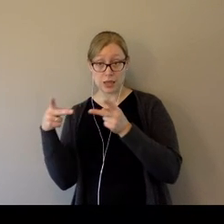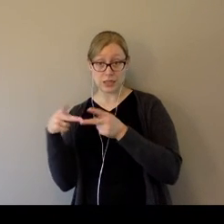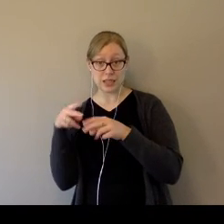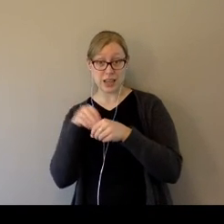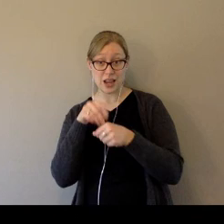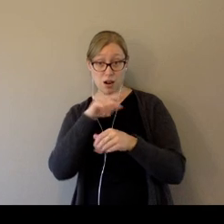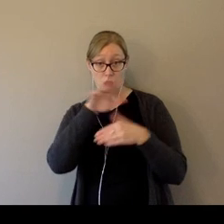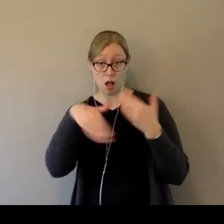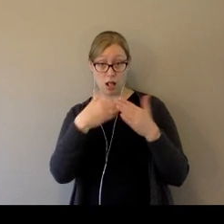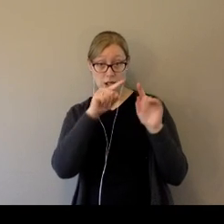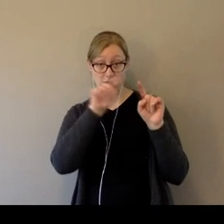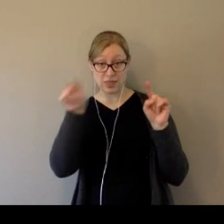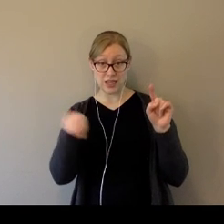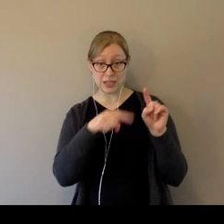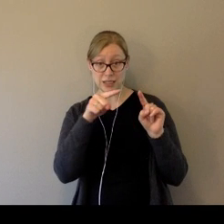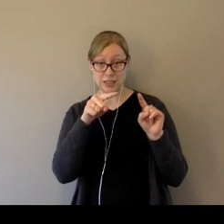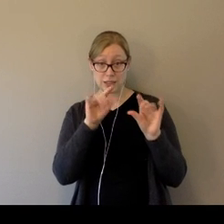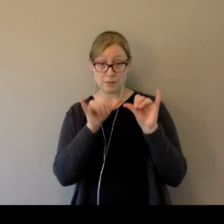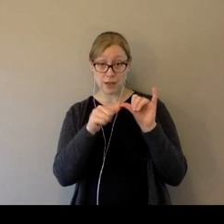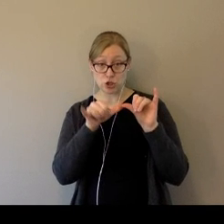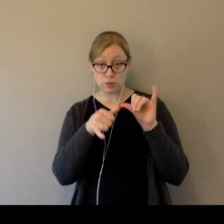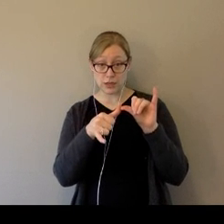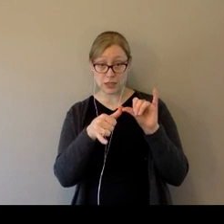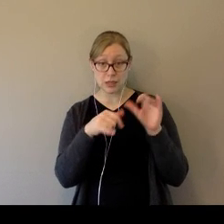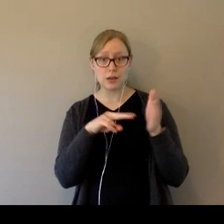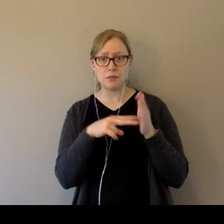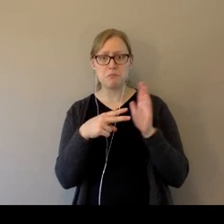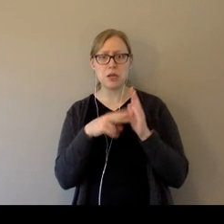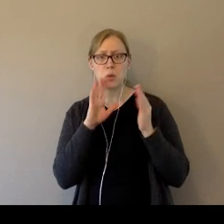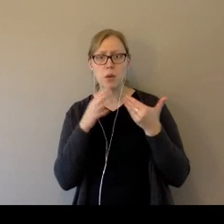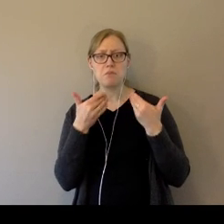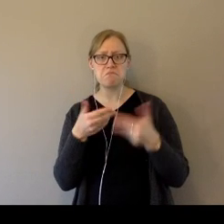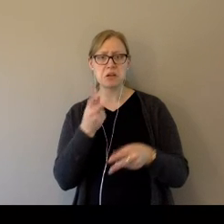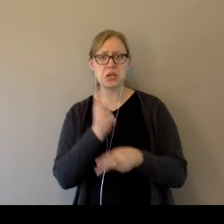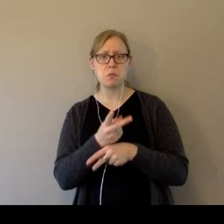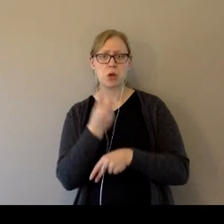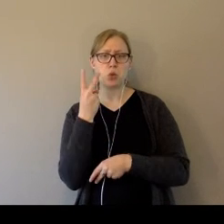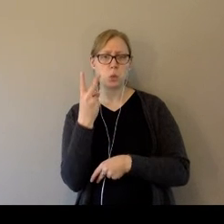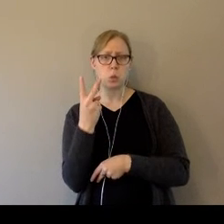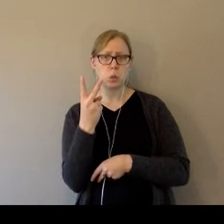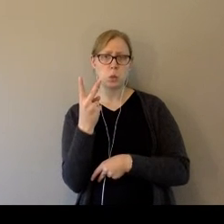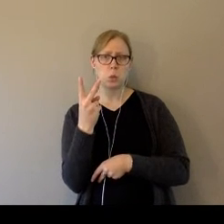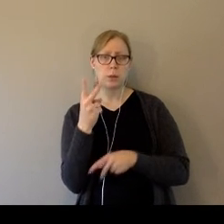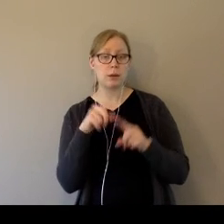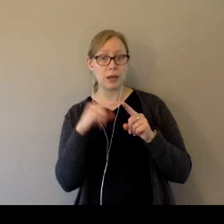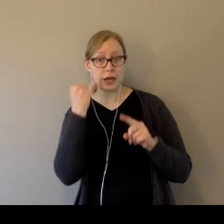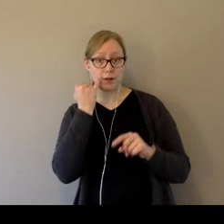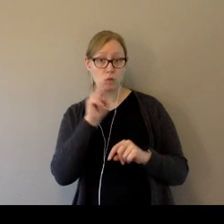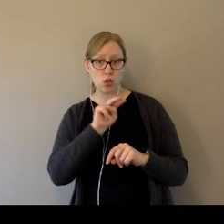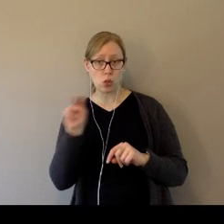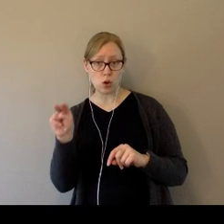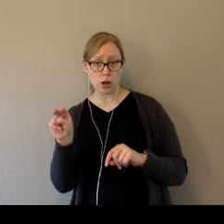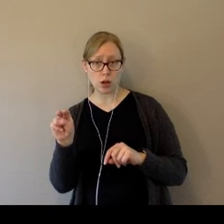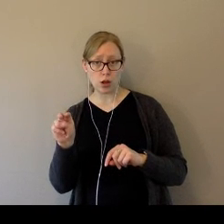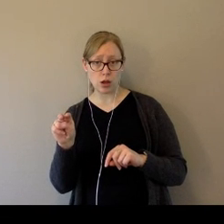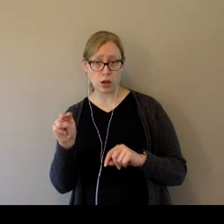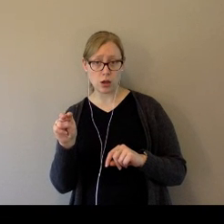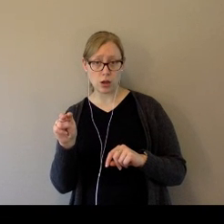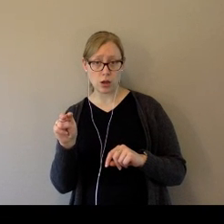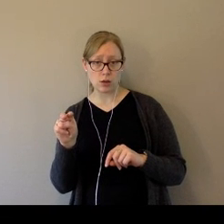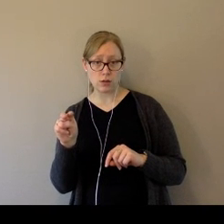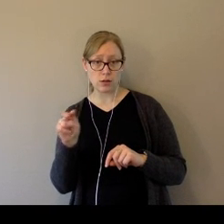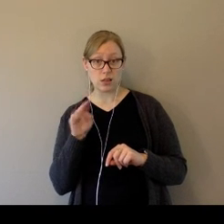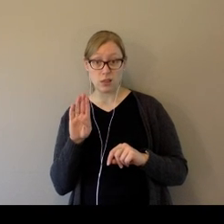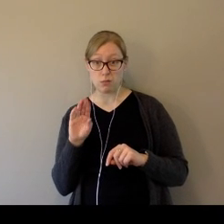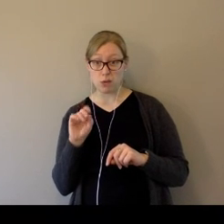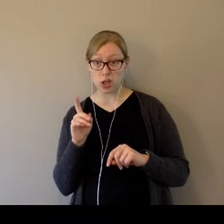measurements here, and so maybe we'll keep 2 decimals. But if you look here, the width of the boxcar is only given